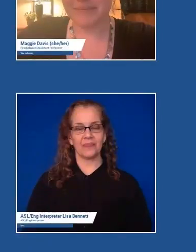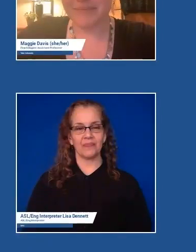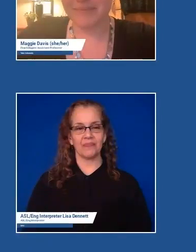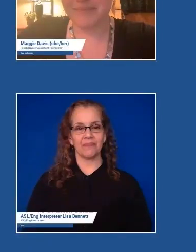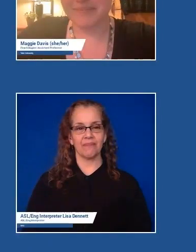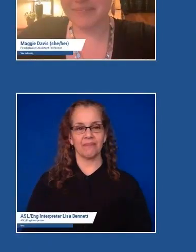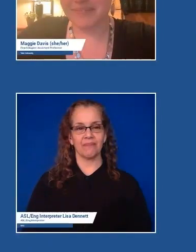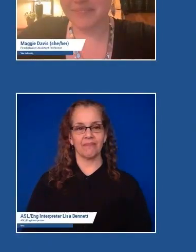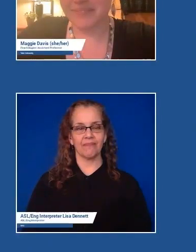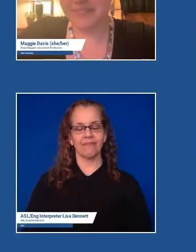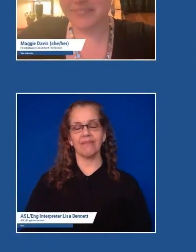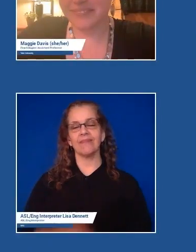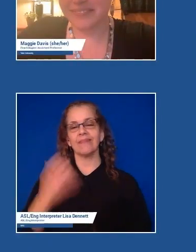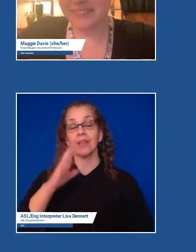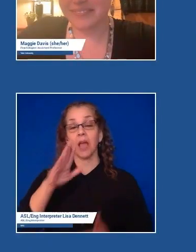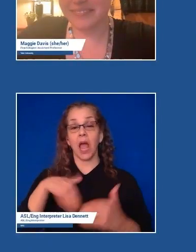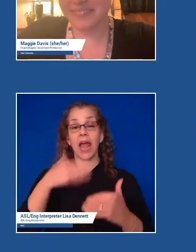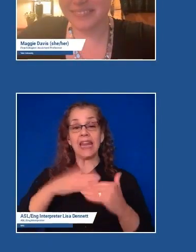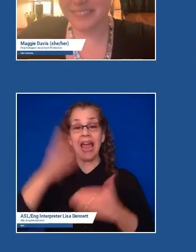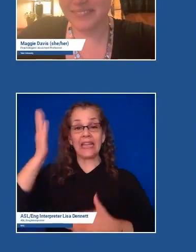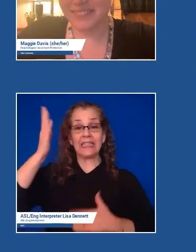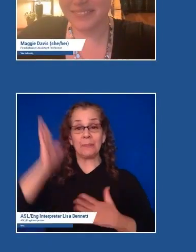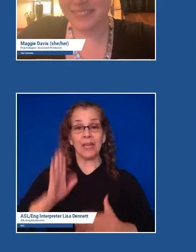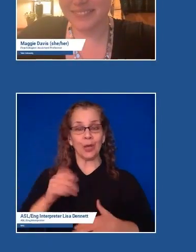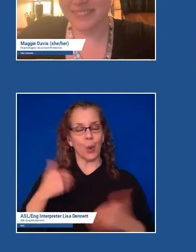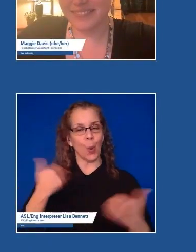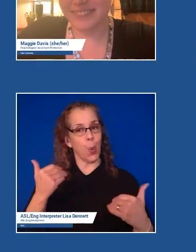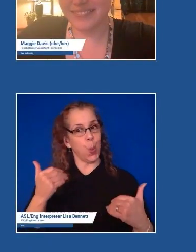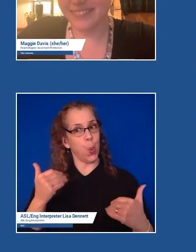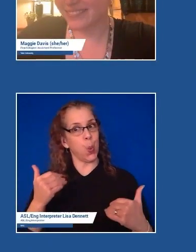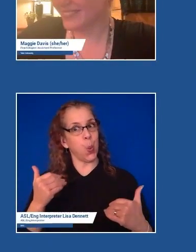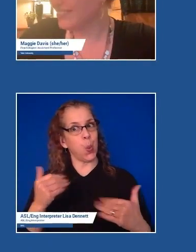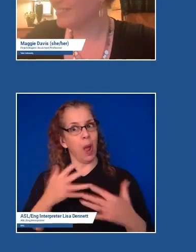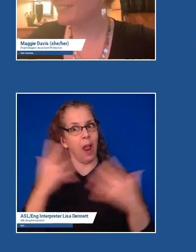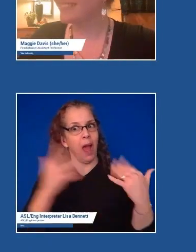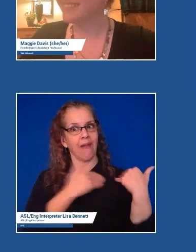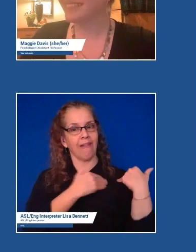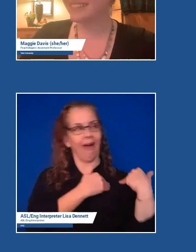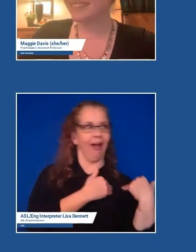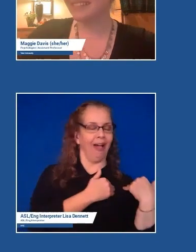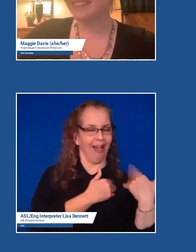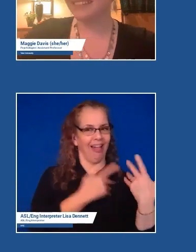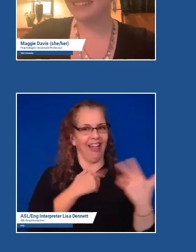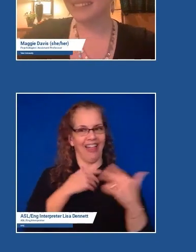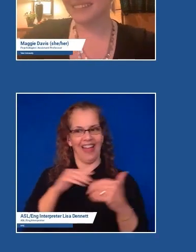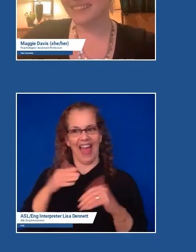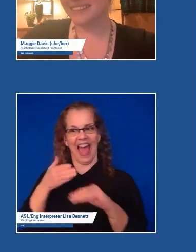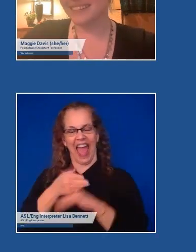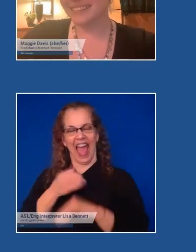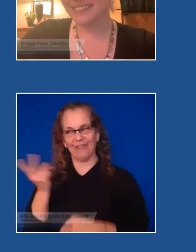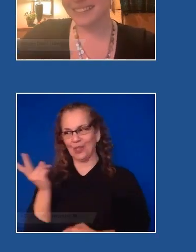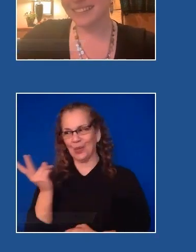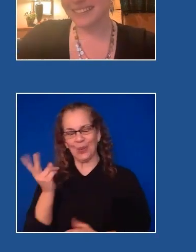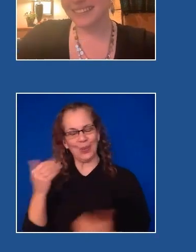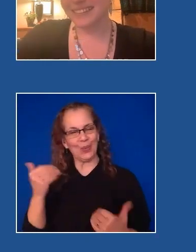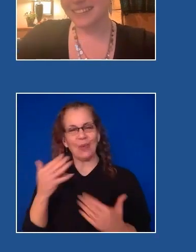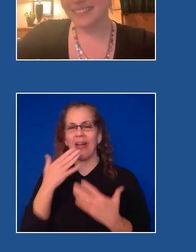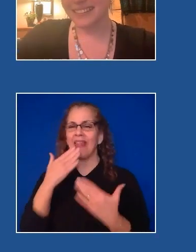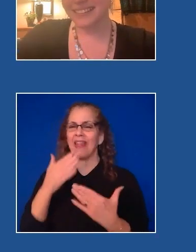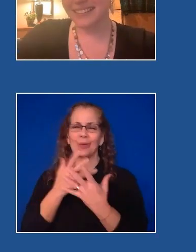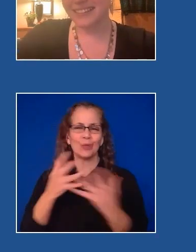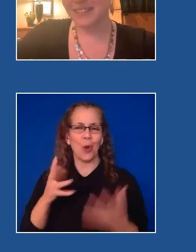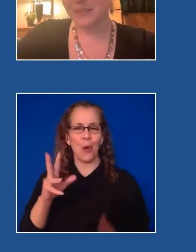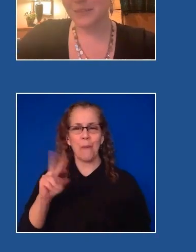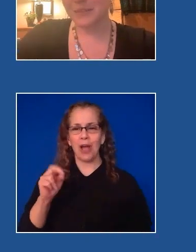Oh my gosh, our next speaker is going to have his hands full trying to follow that presentation. Thank you so much, Nancy and